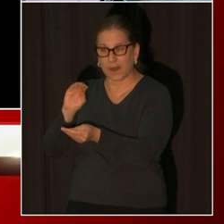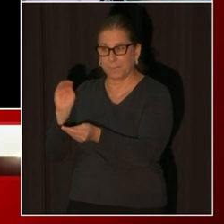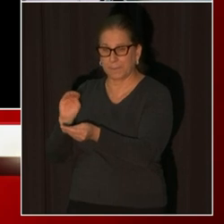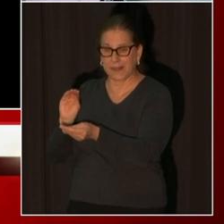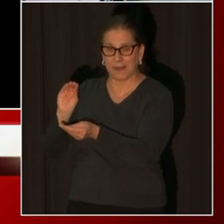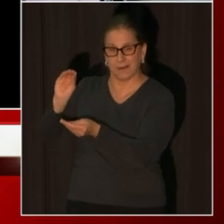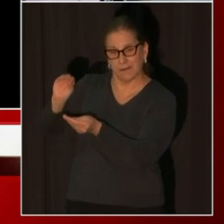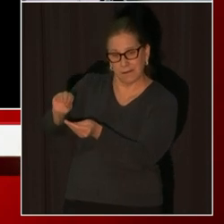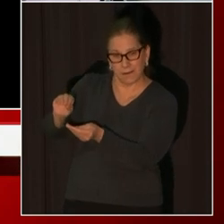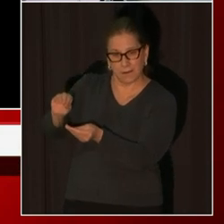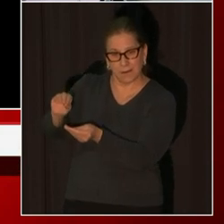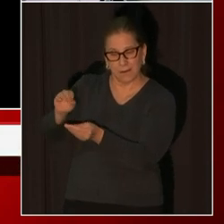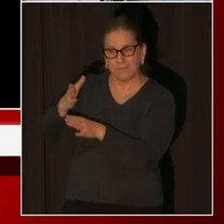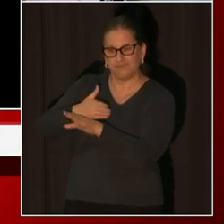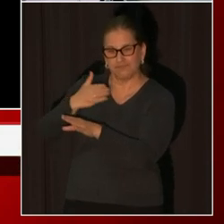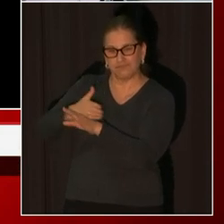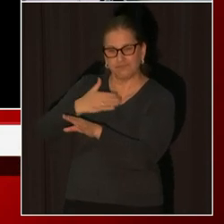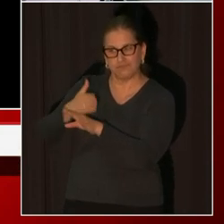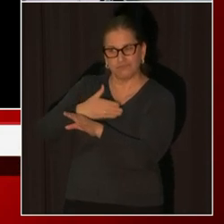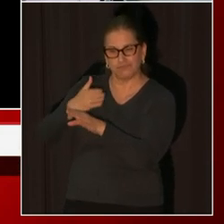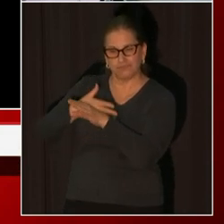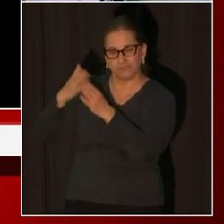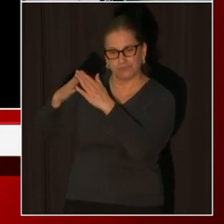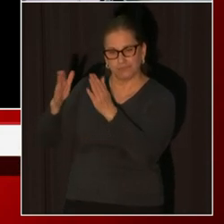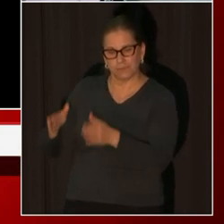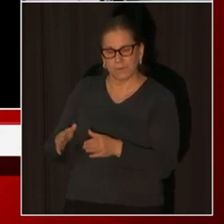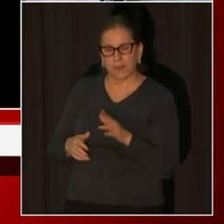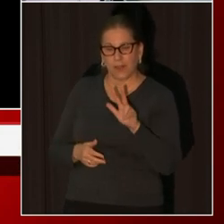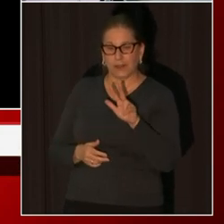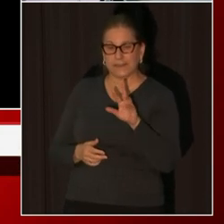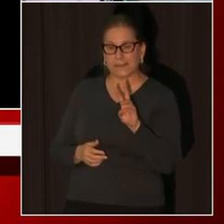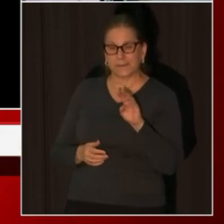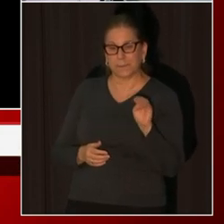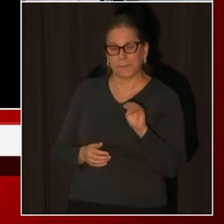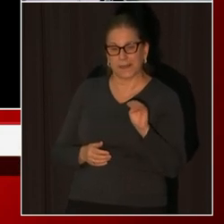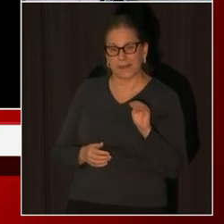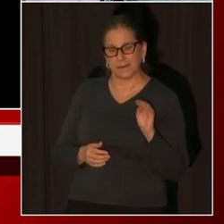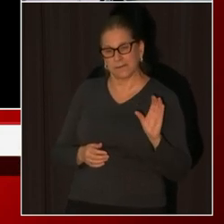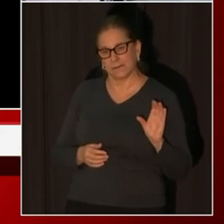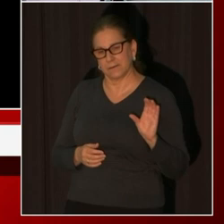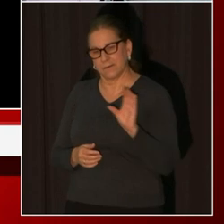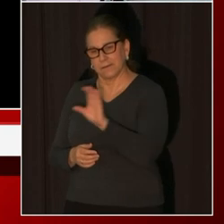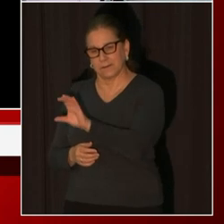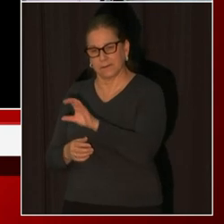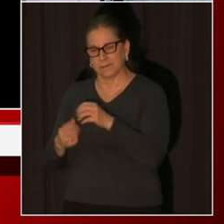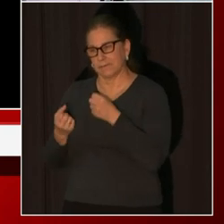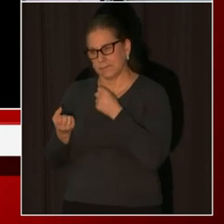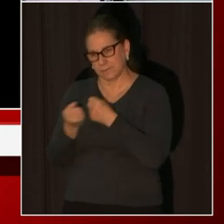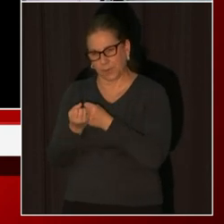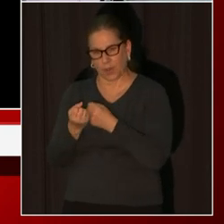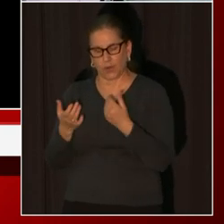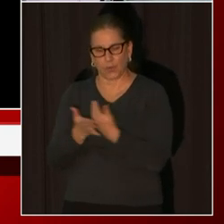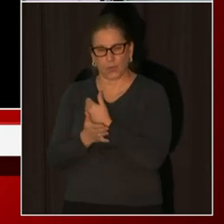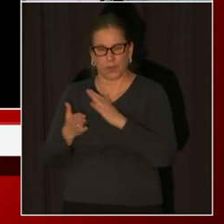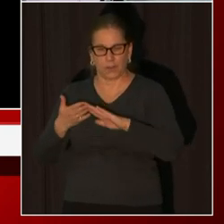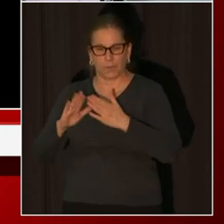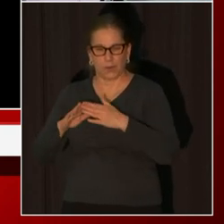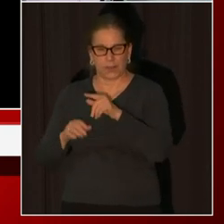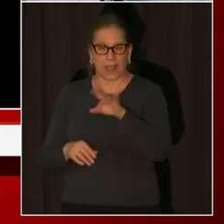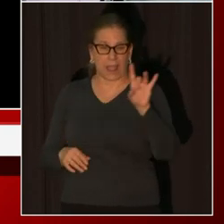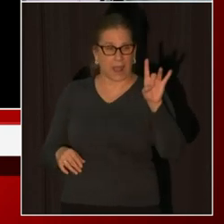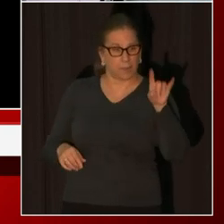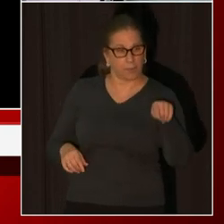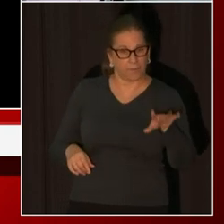and then $36 million to continue to support the New Communities initiatives. $19.5 million to provide affordable